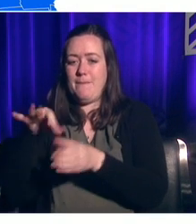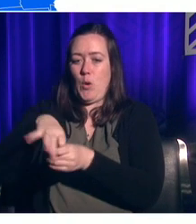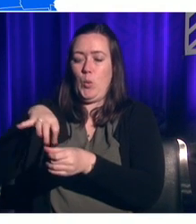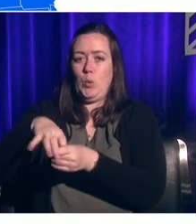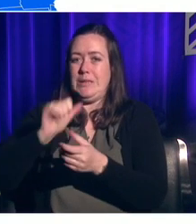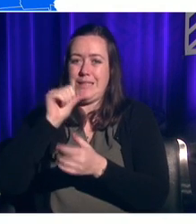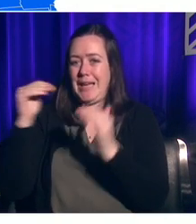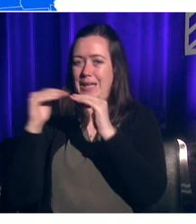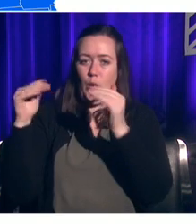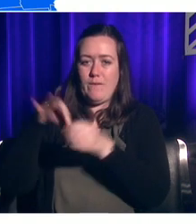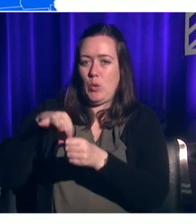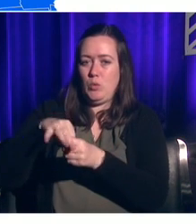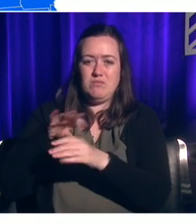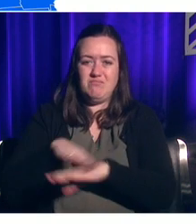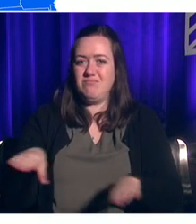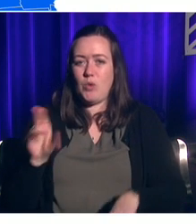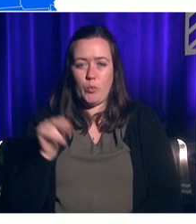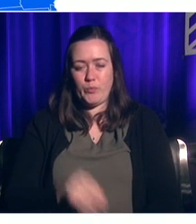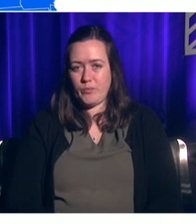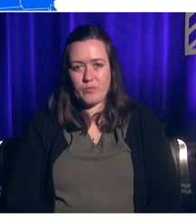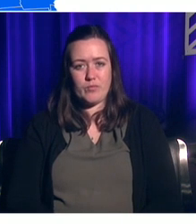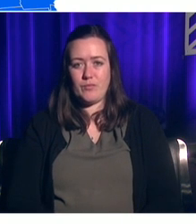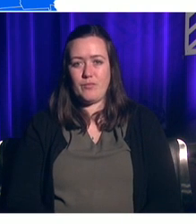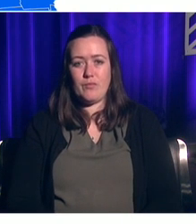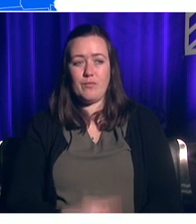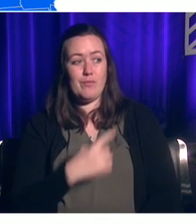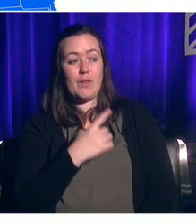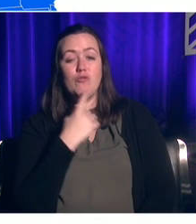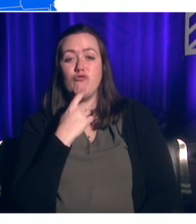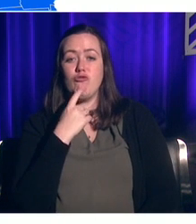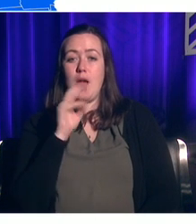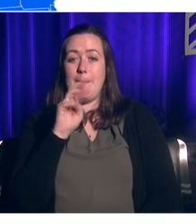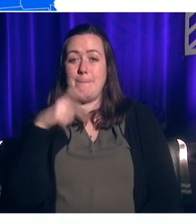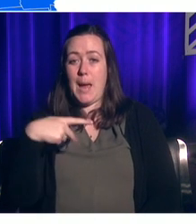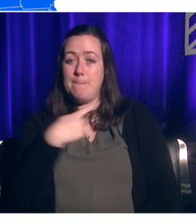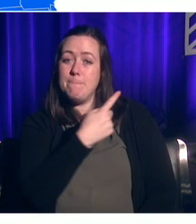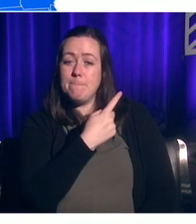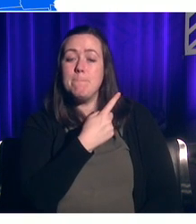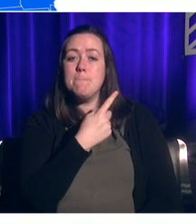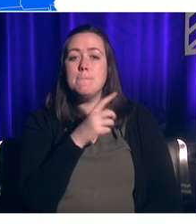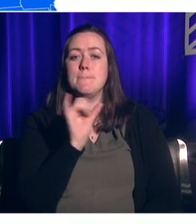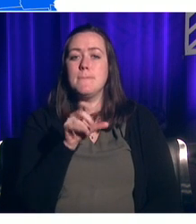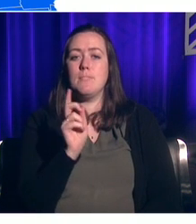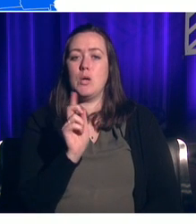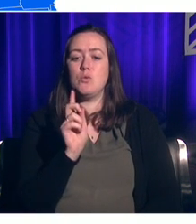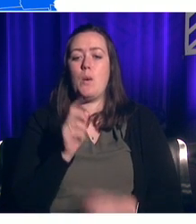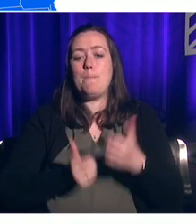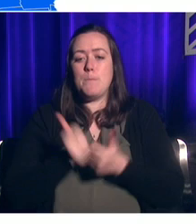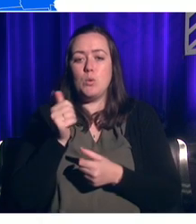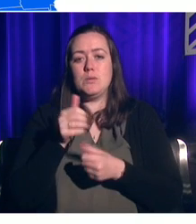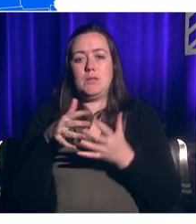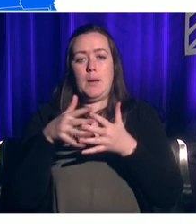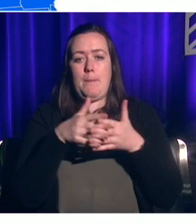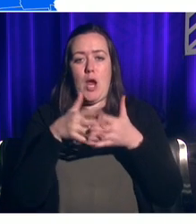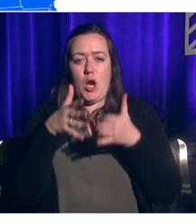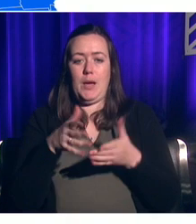This is basically the red map, is where the majority of Americans voted